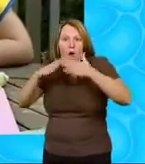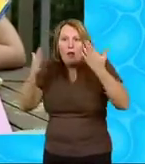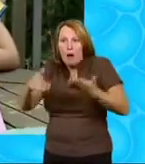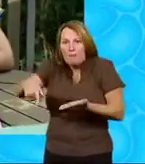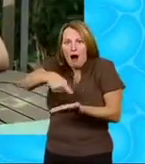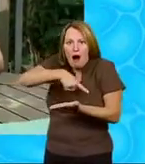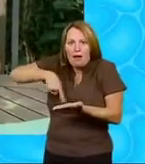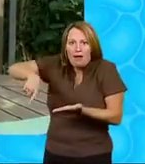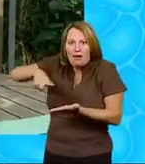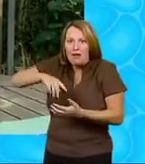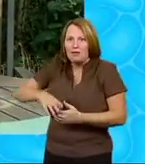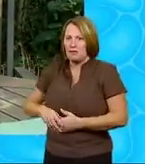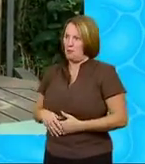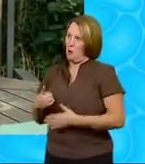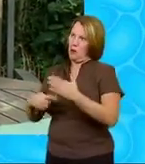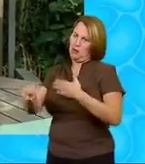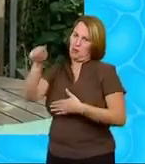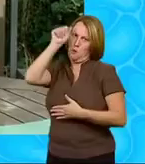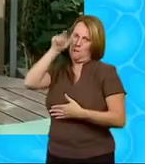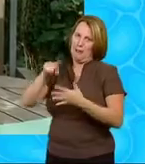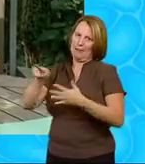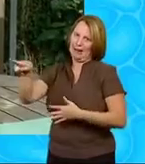pie? Only Emily knows.